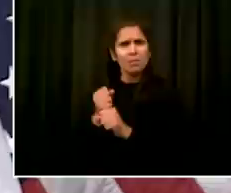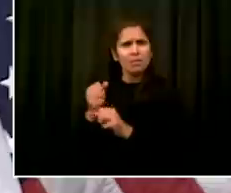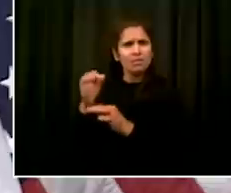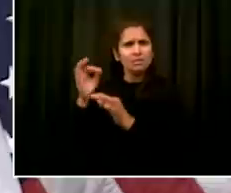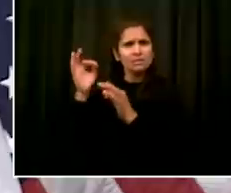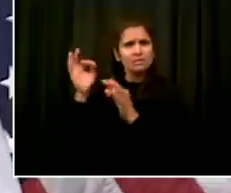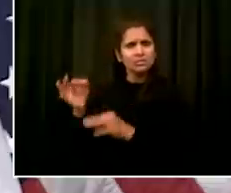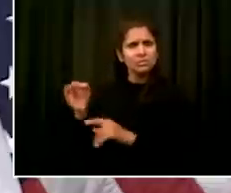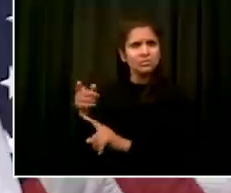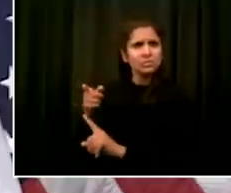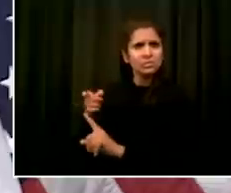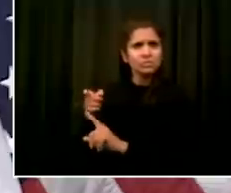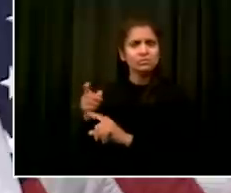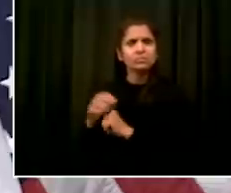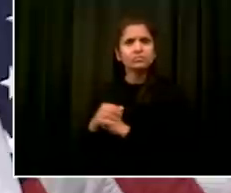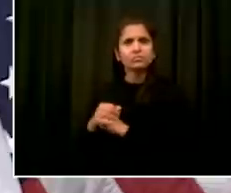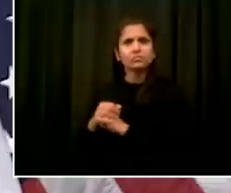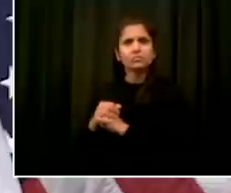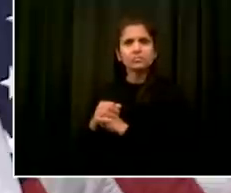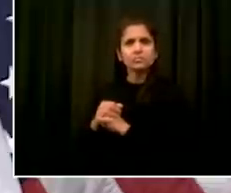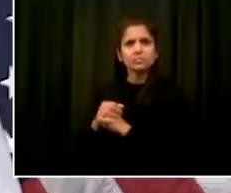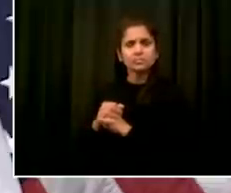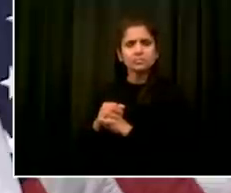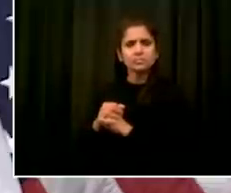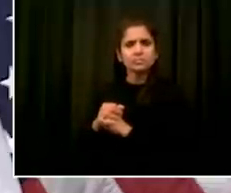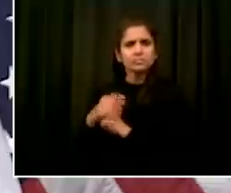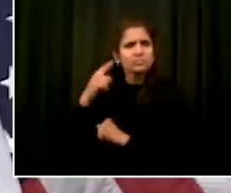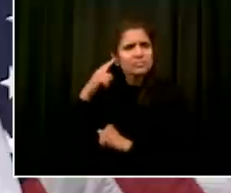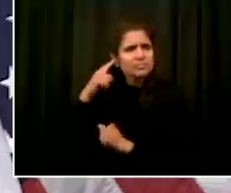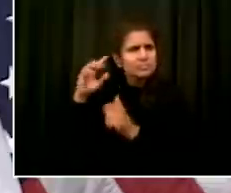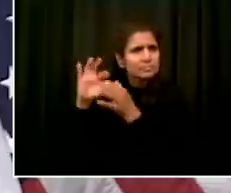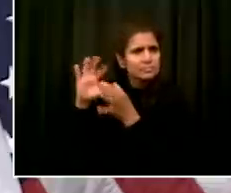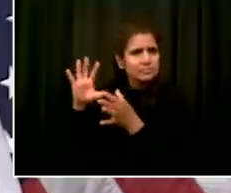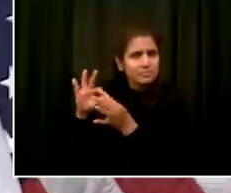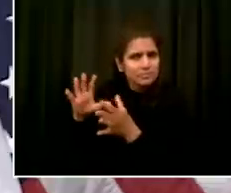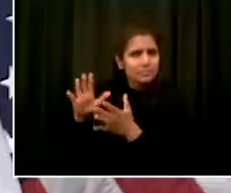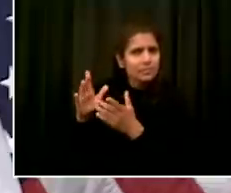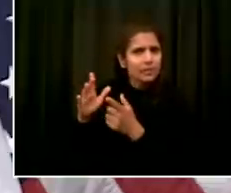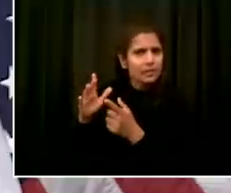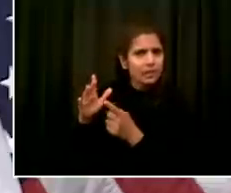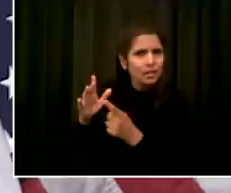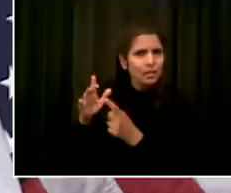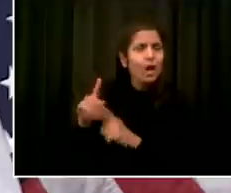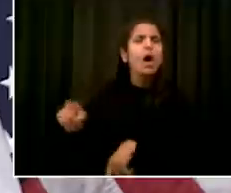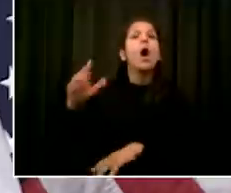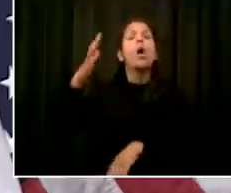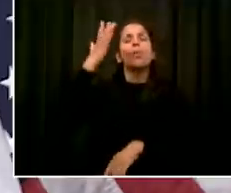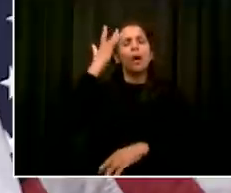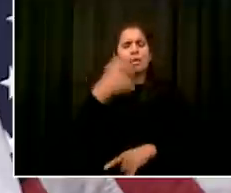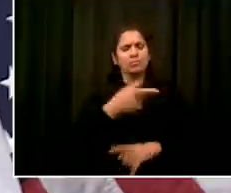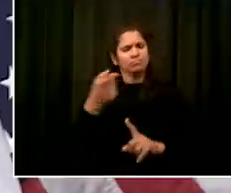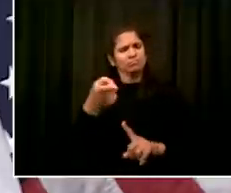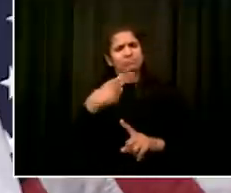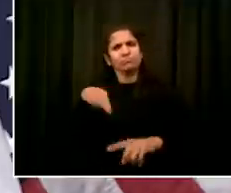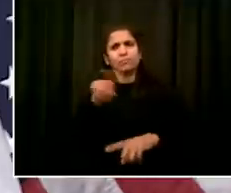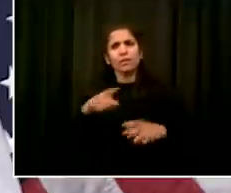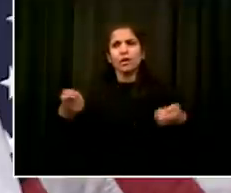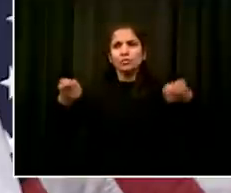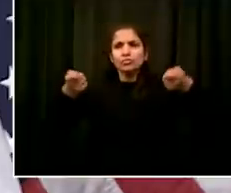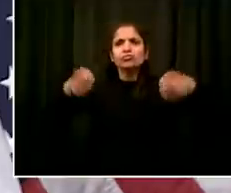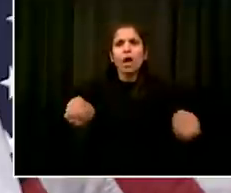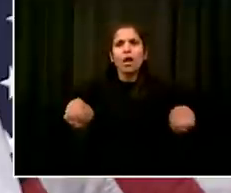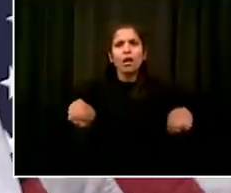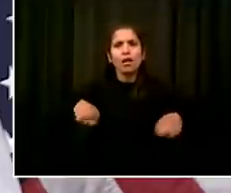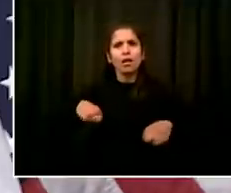you explain a single instance when the bikes have been key to looting? And the other one is on, you talked about transit today.